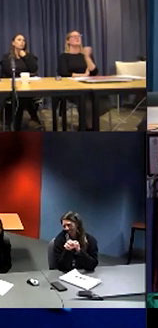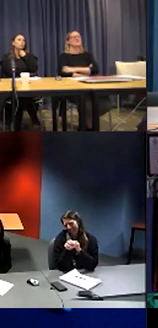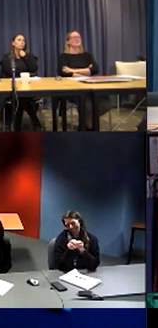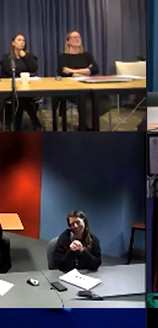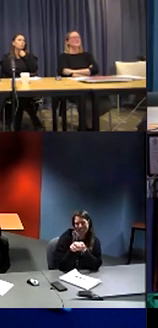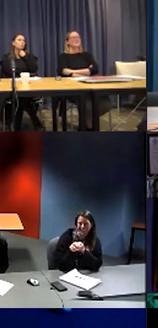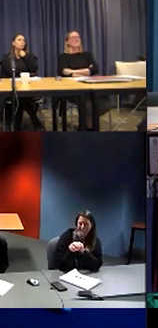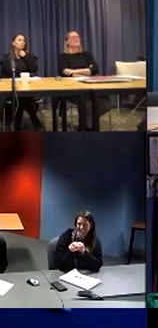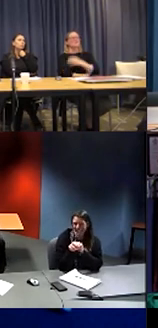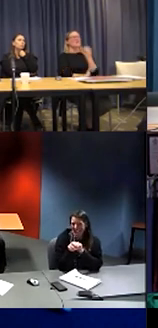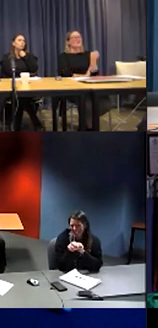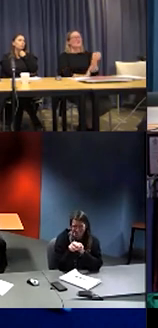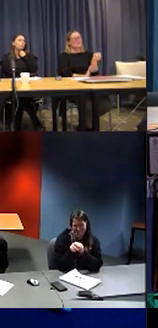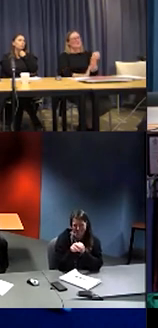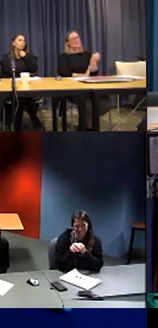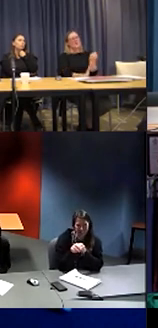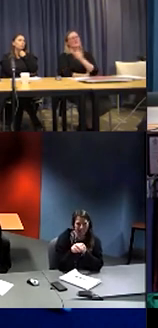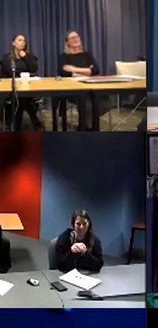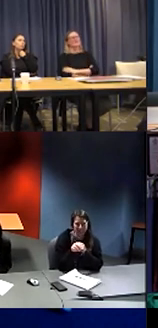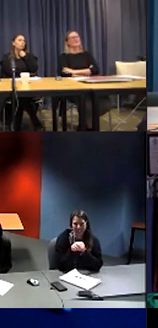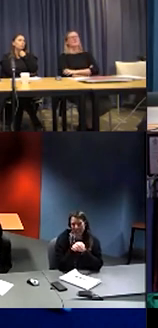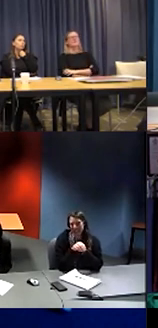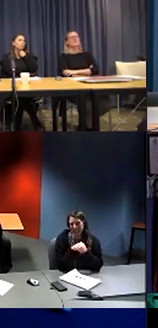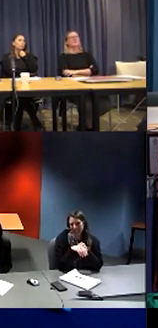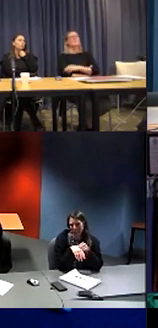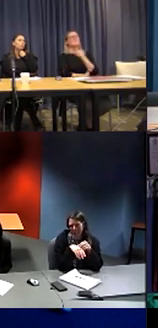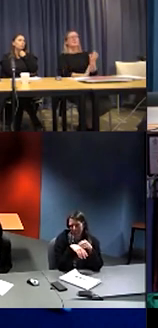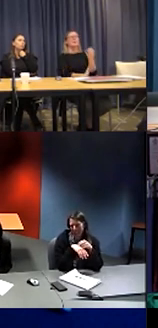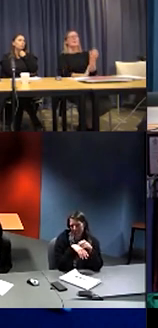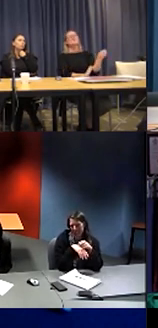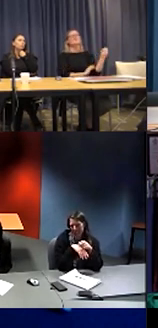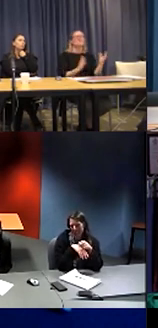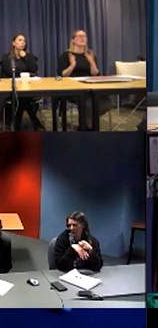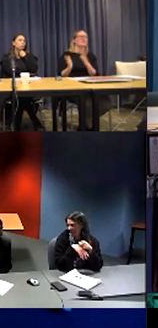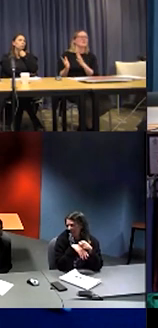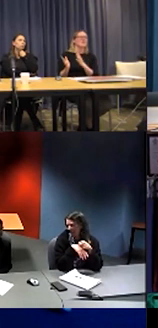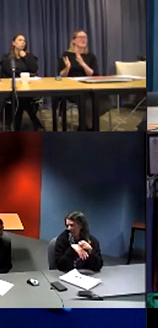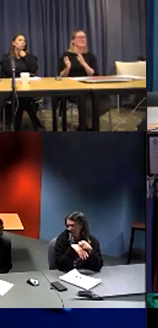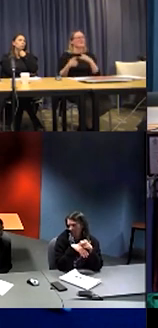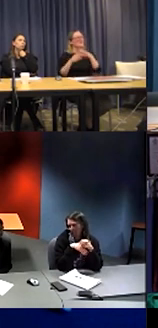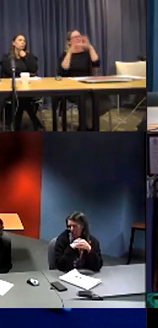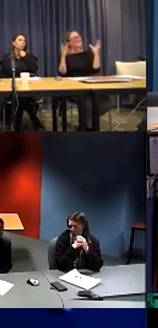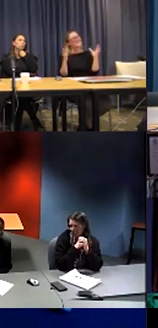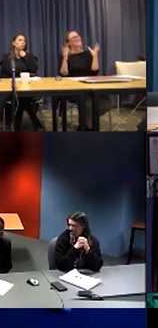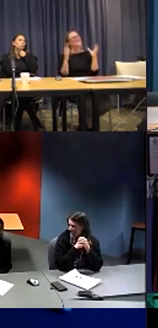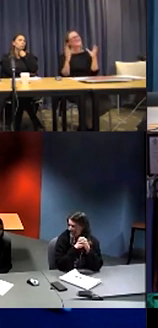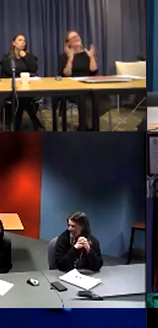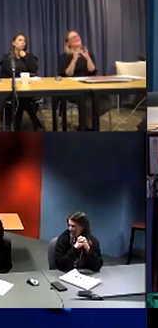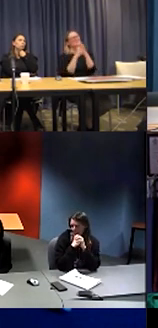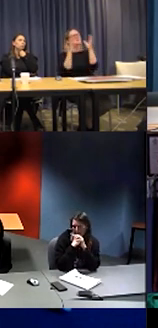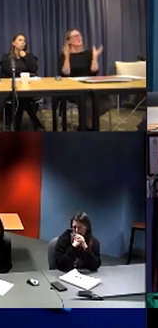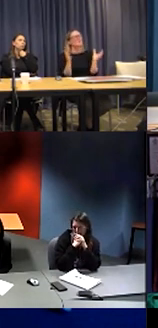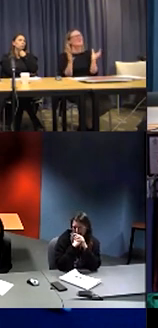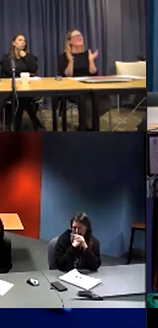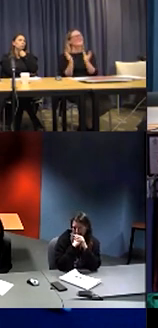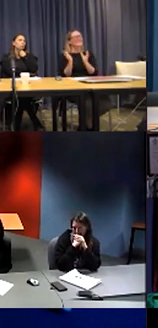terms of people's fear sometimes as well in speaking to a person with a refugee background, because that comes